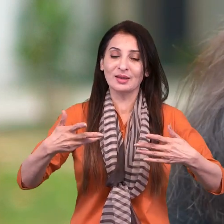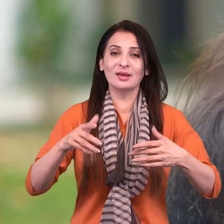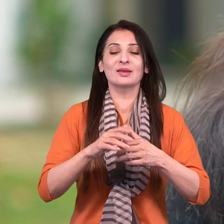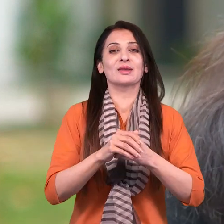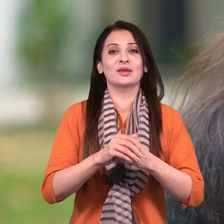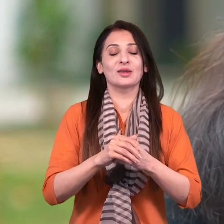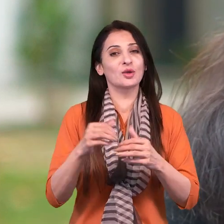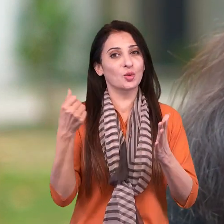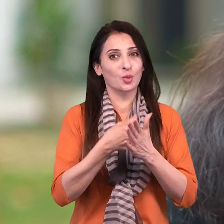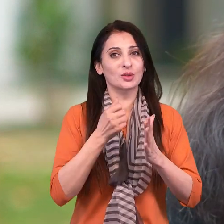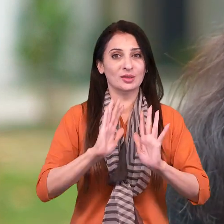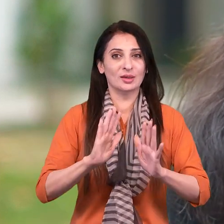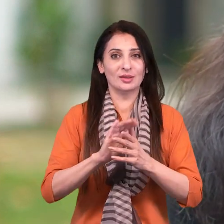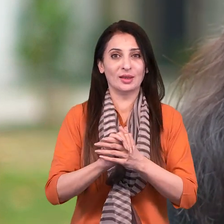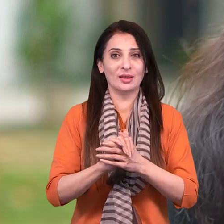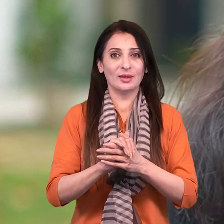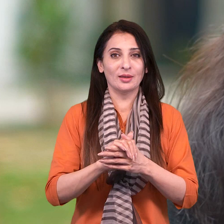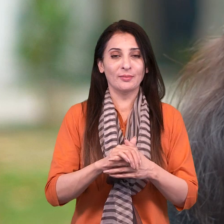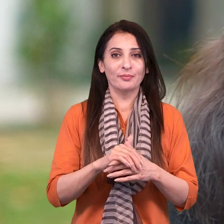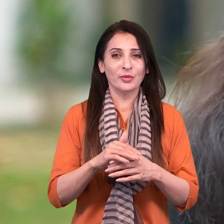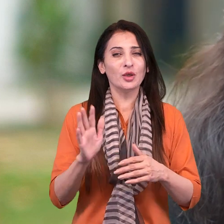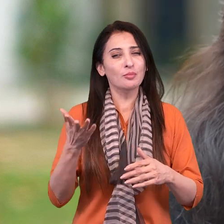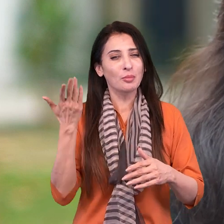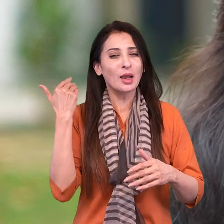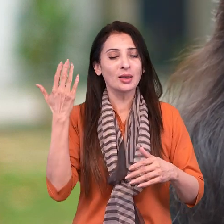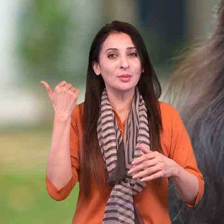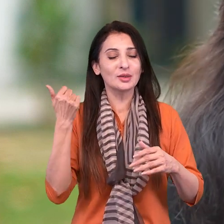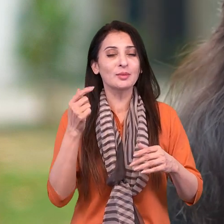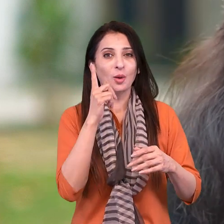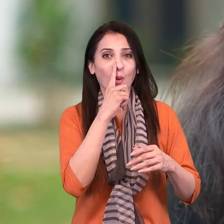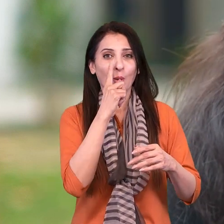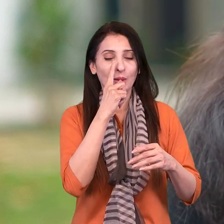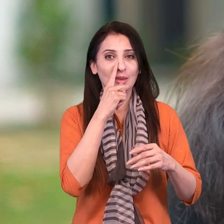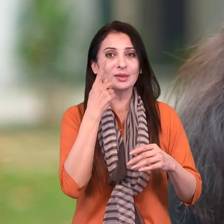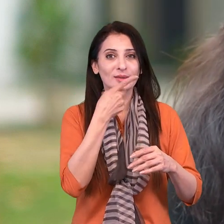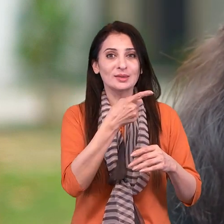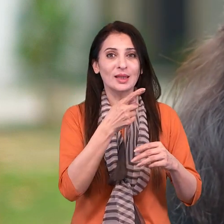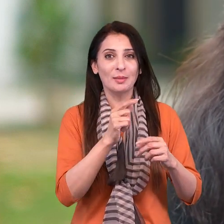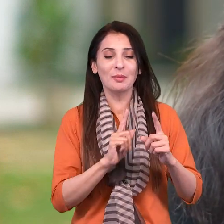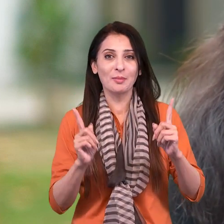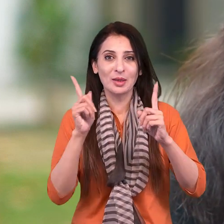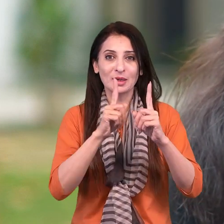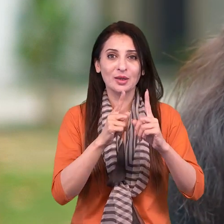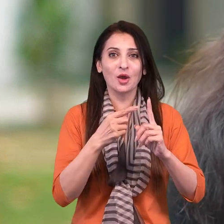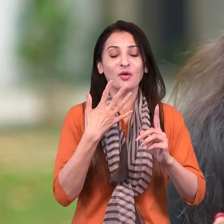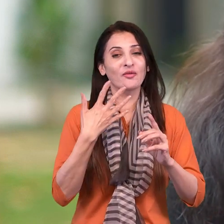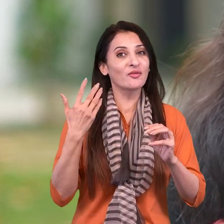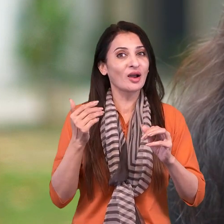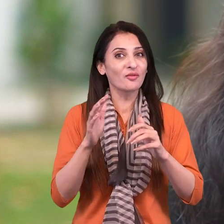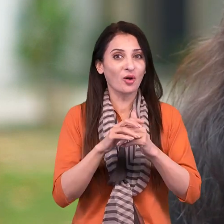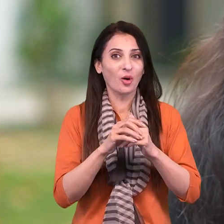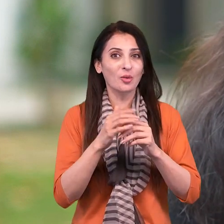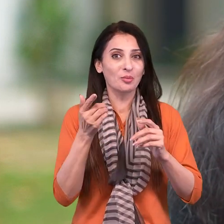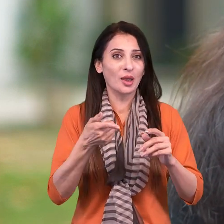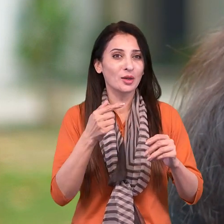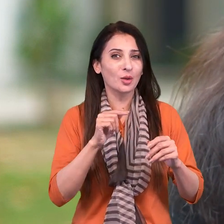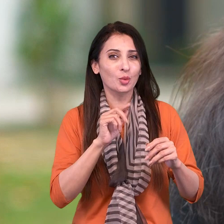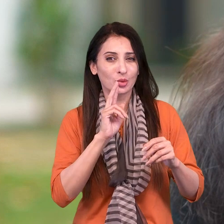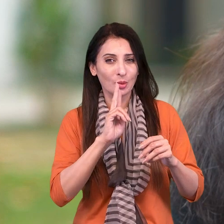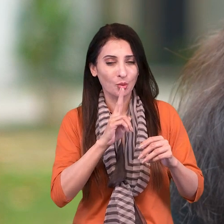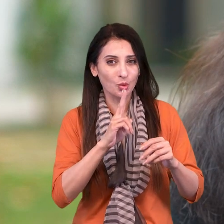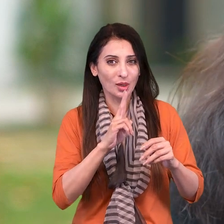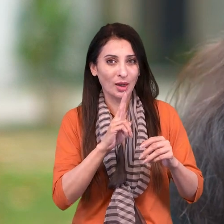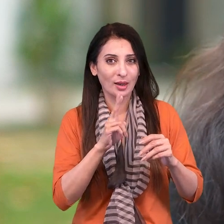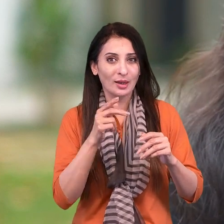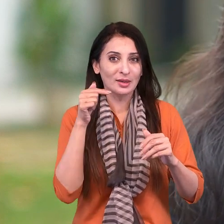just give you an example. So there was at an exhibition, I met this lady. She was around 50 plus, and she came up to